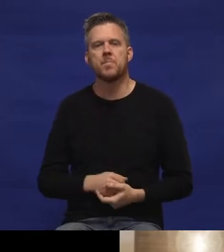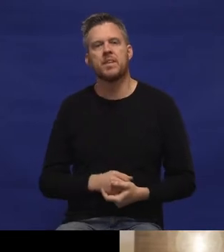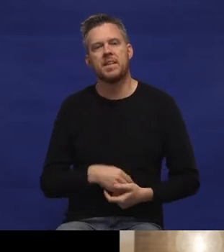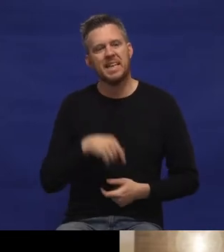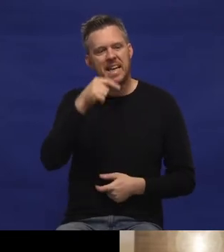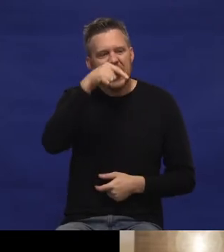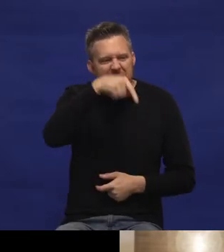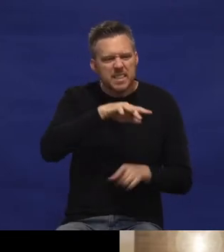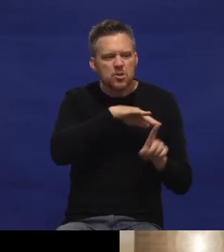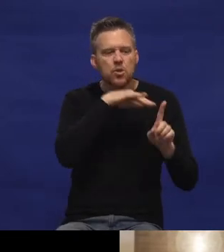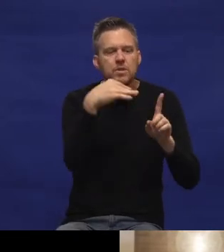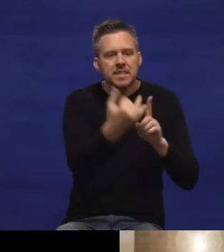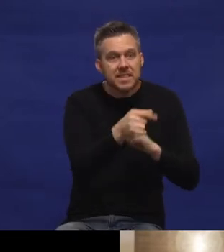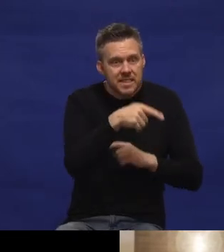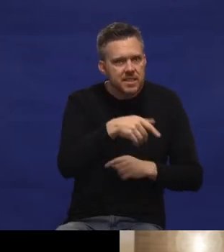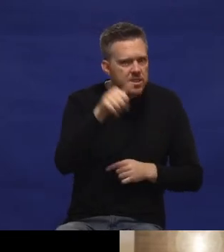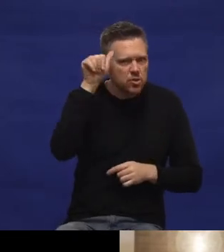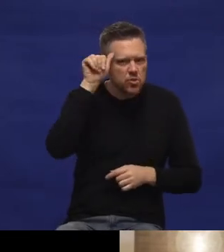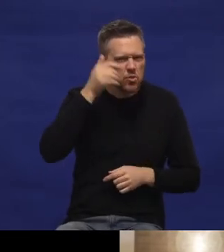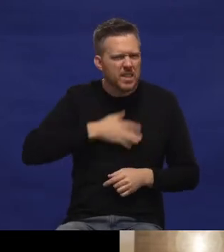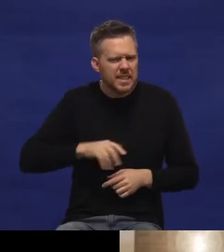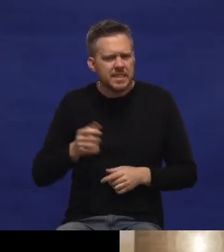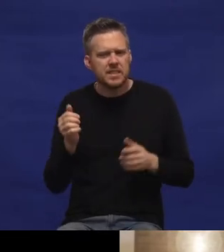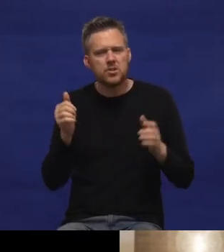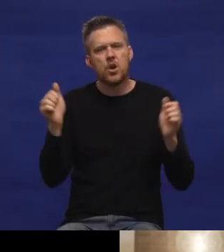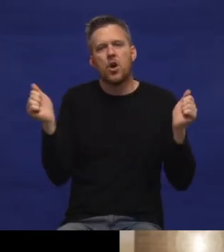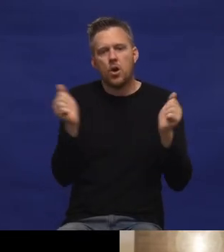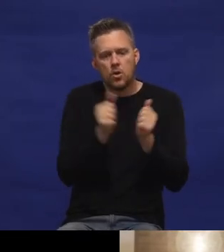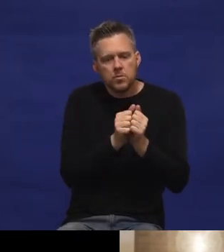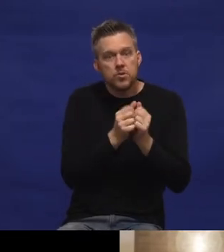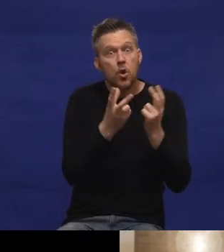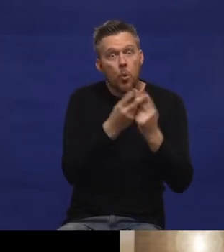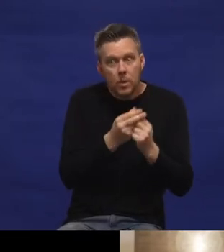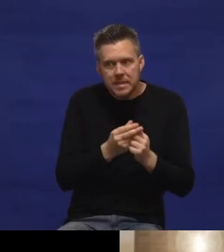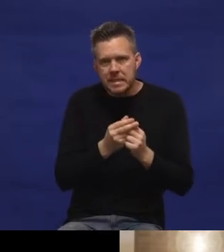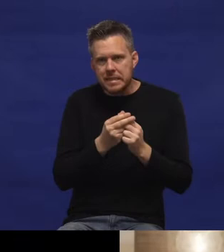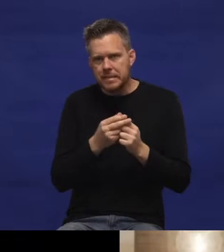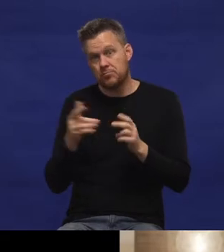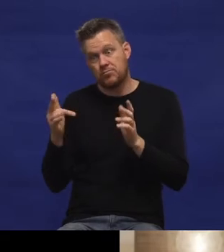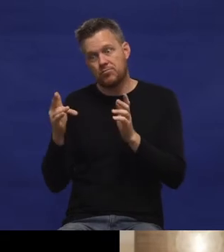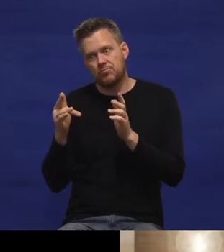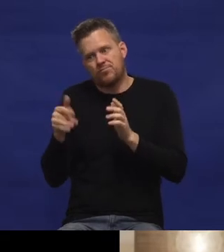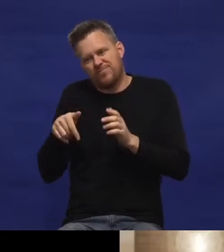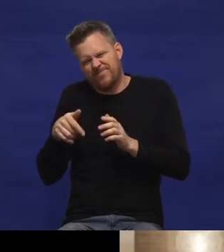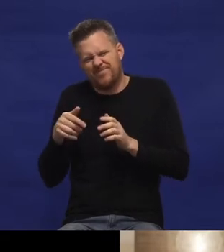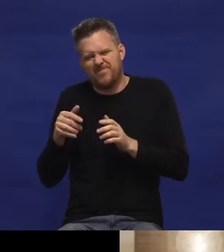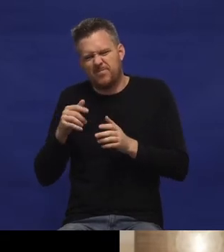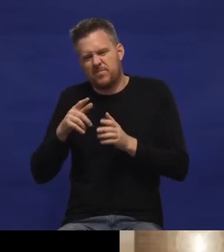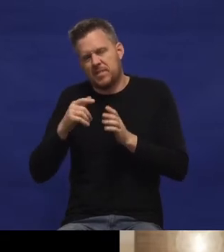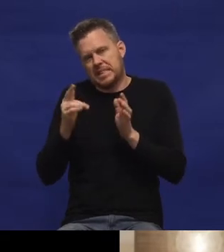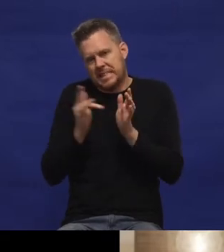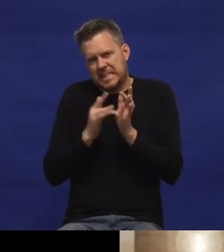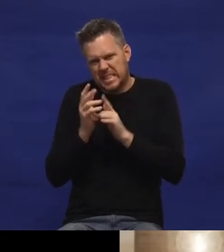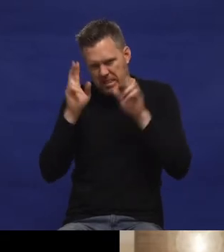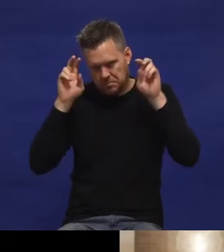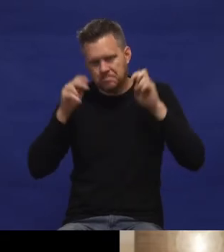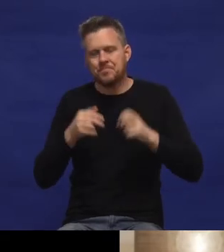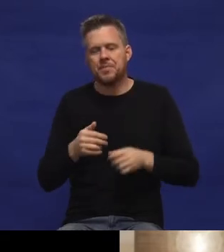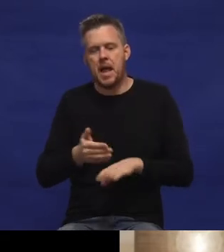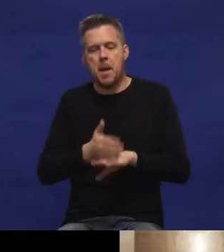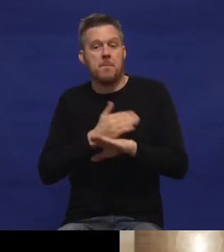context, she knew that she needed to enter into a covenant with Yeshua before his